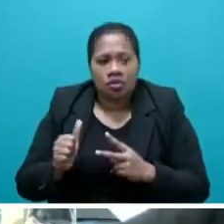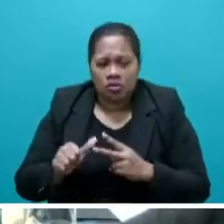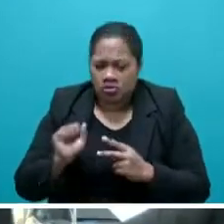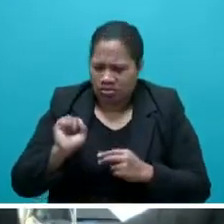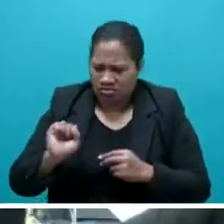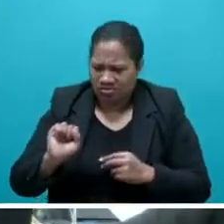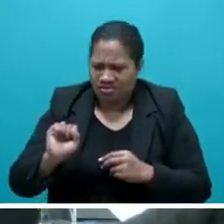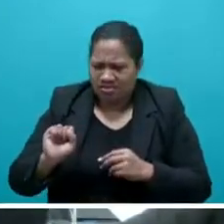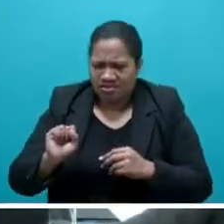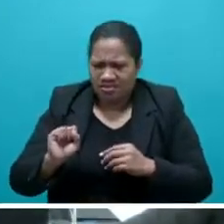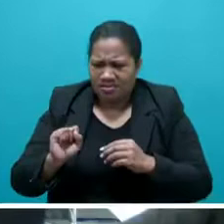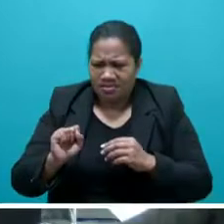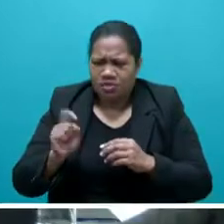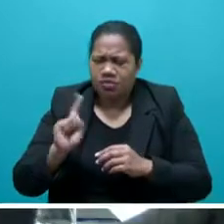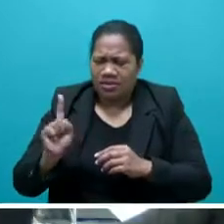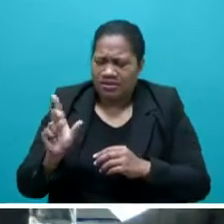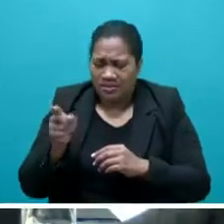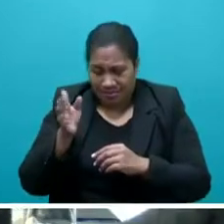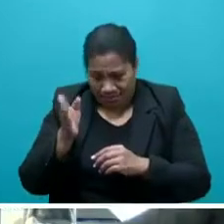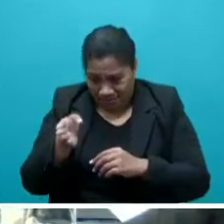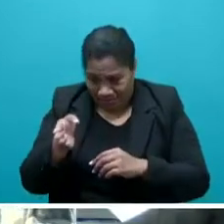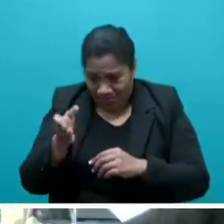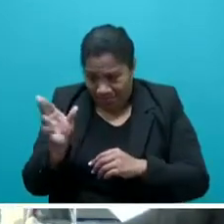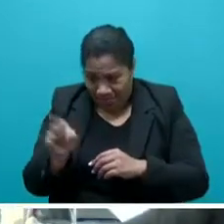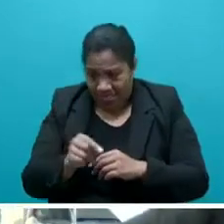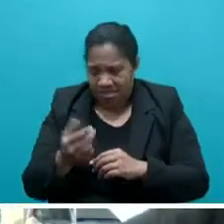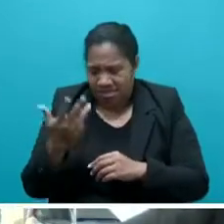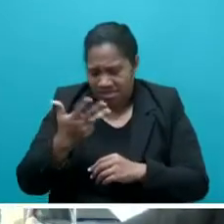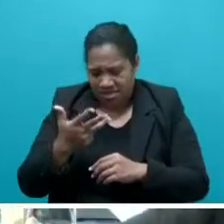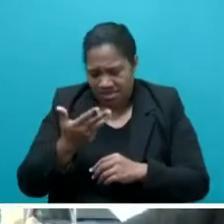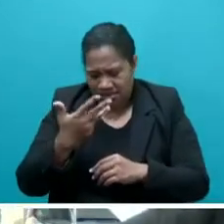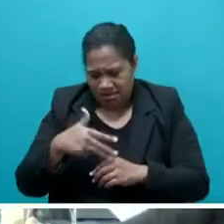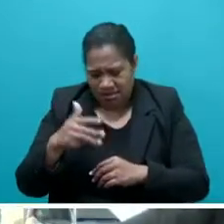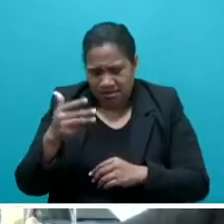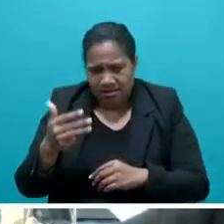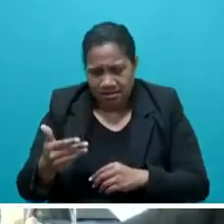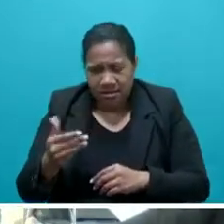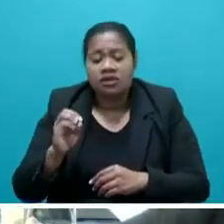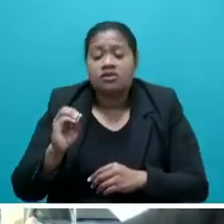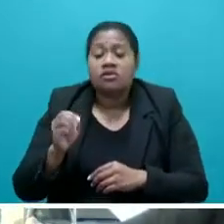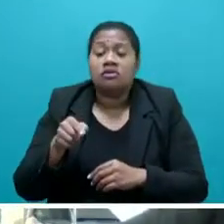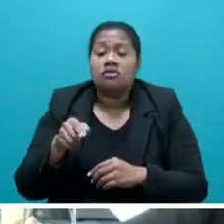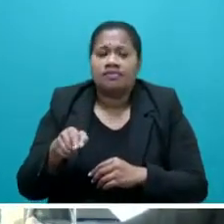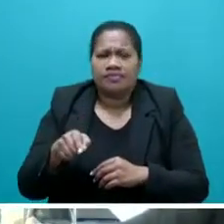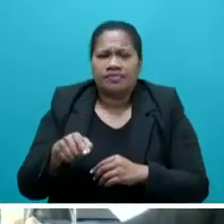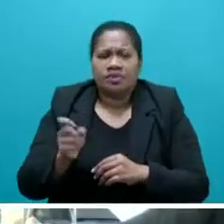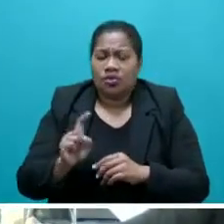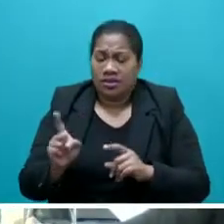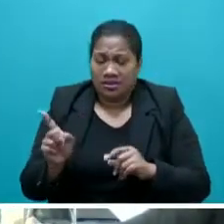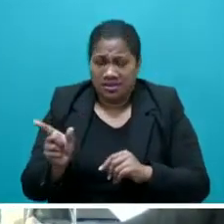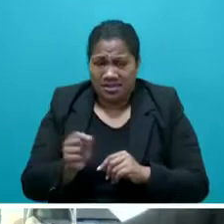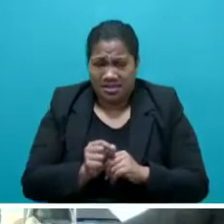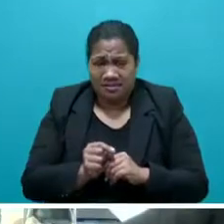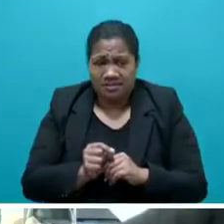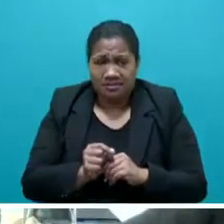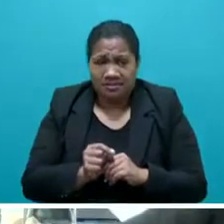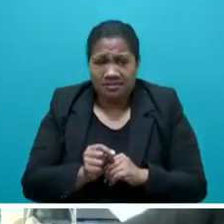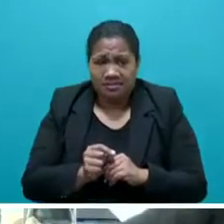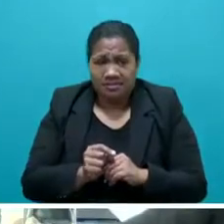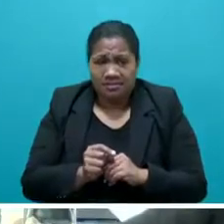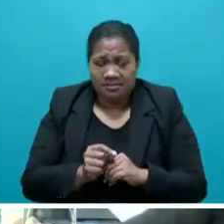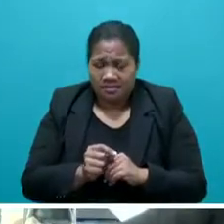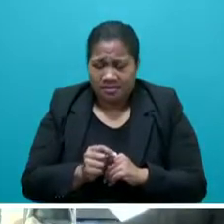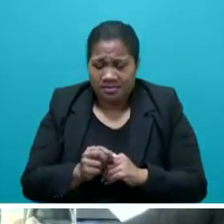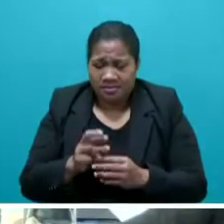post-1999. Mr. Speaker, sir, he implicitly and explicitly berated, and so did his members of